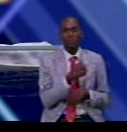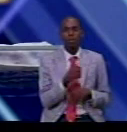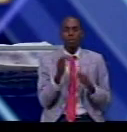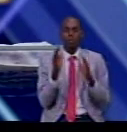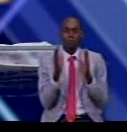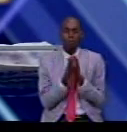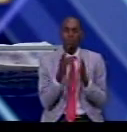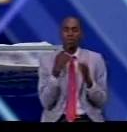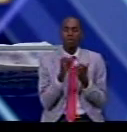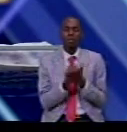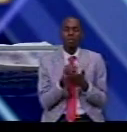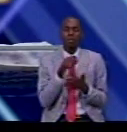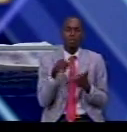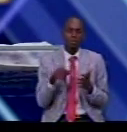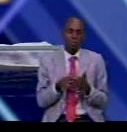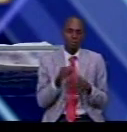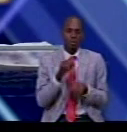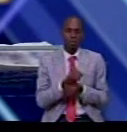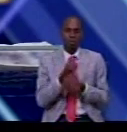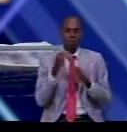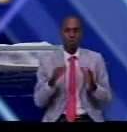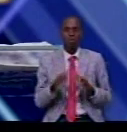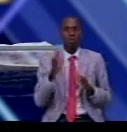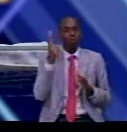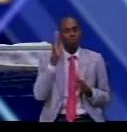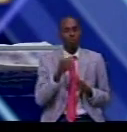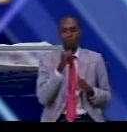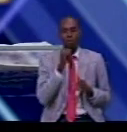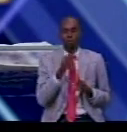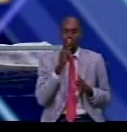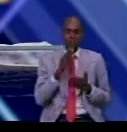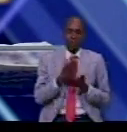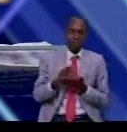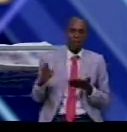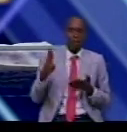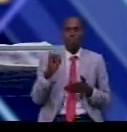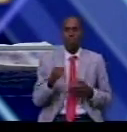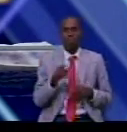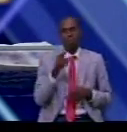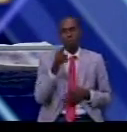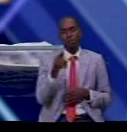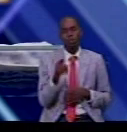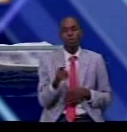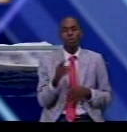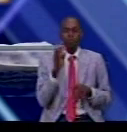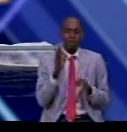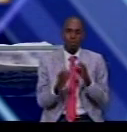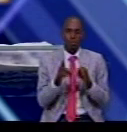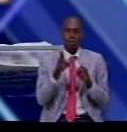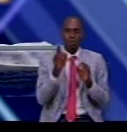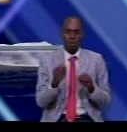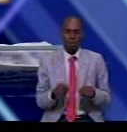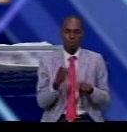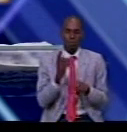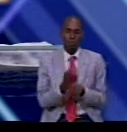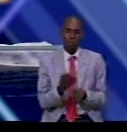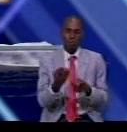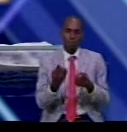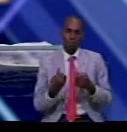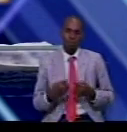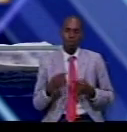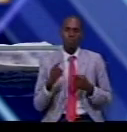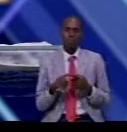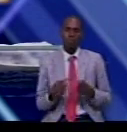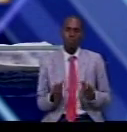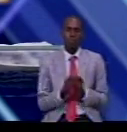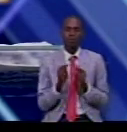me. This stone will not be rejected by me. And it will happen if you don't scorn at that stone. If you don't scorn at the word of